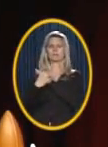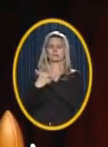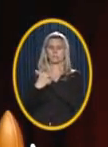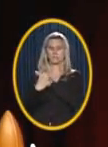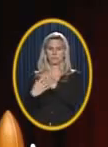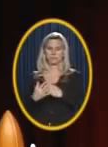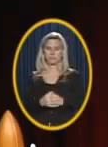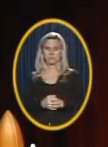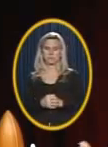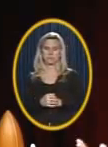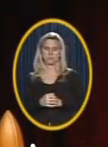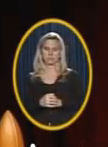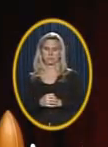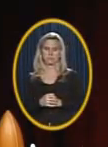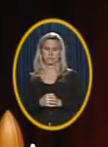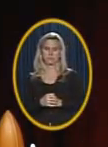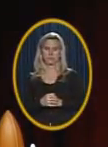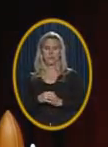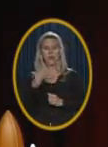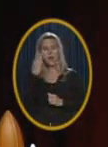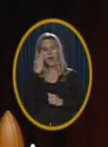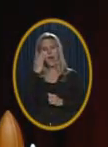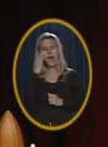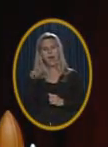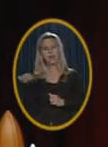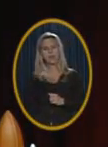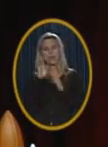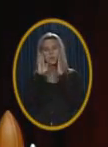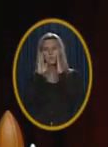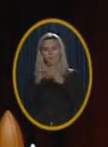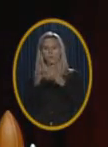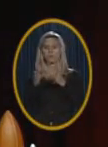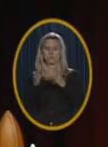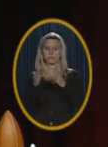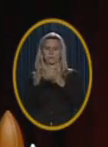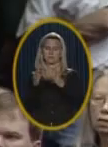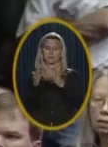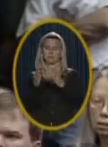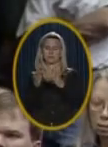behind. And I know you guys are focused on that.